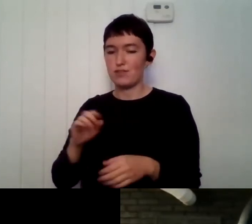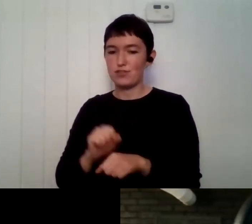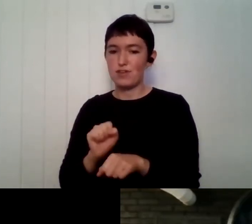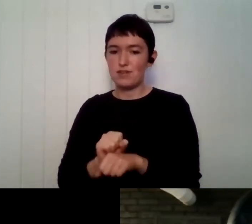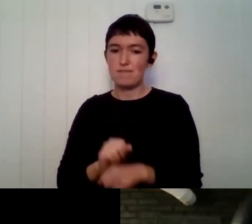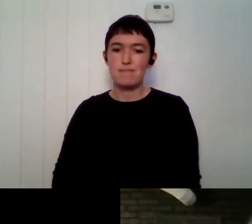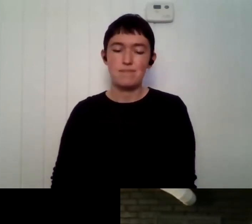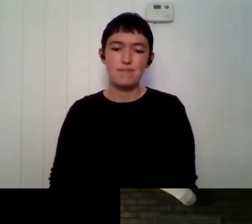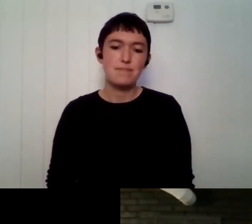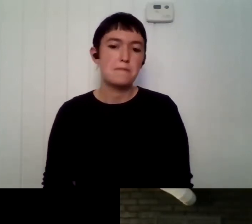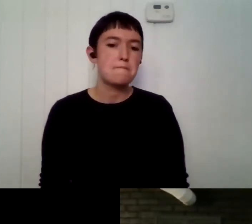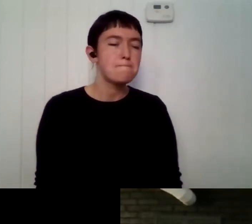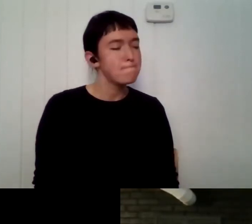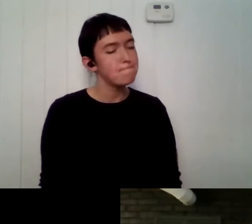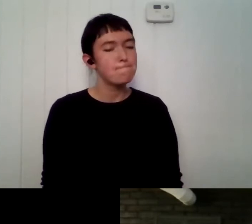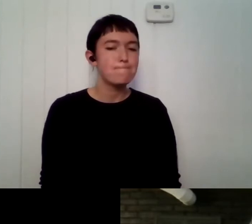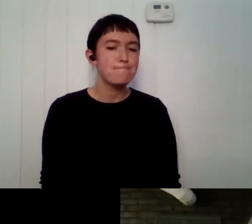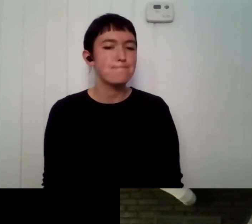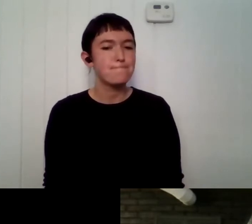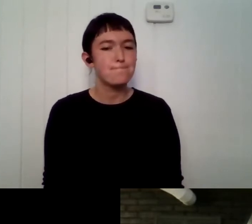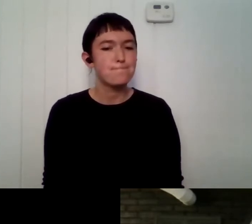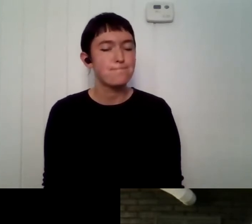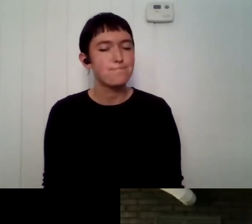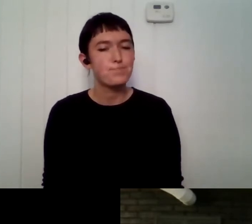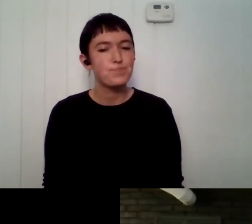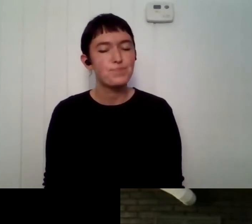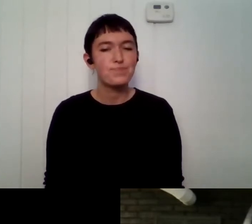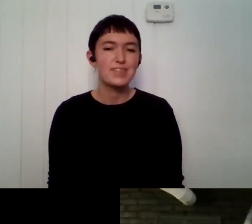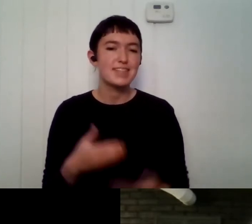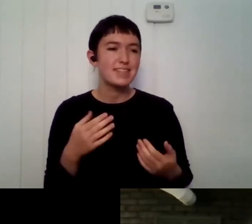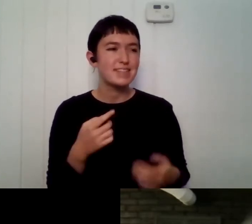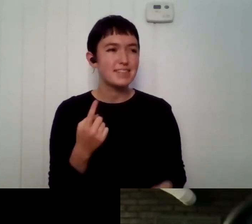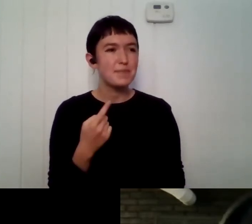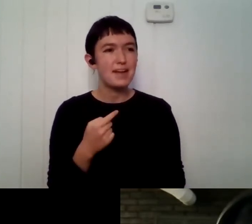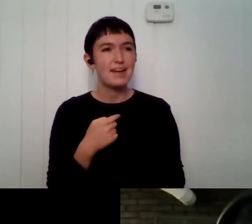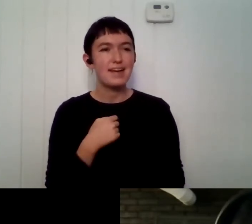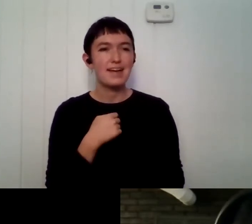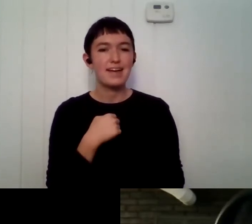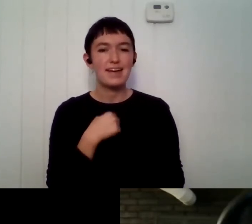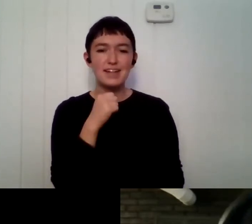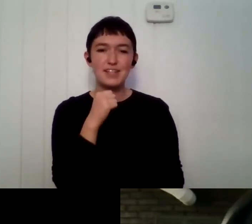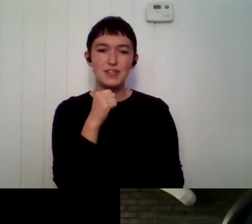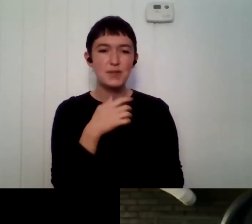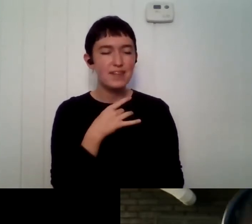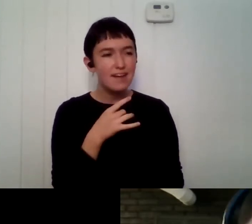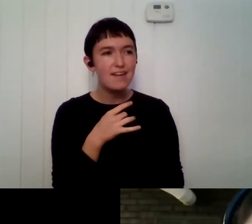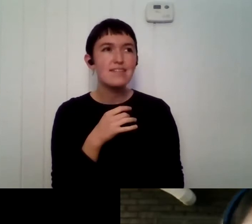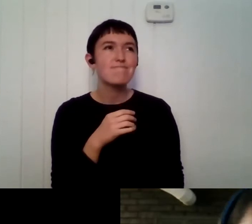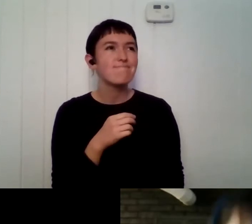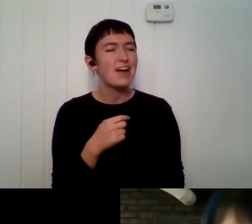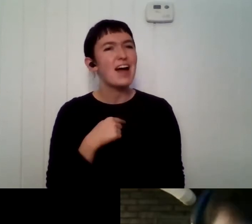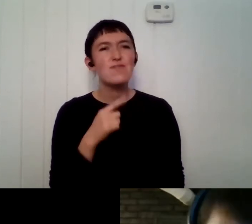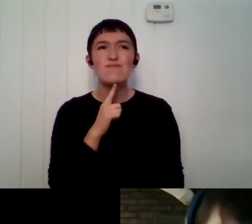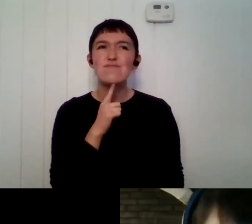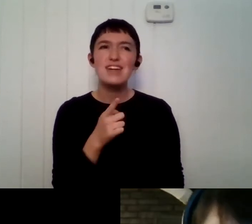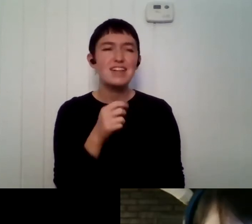I mean, the least favorite part of my job. I really, really love my job. I guess like not having